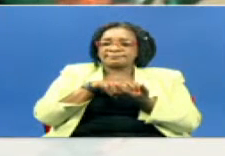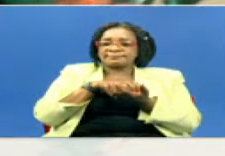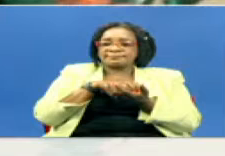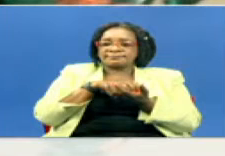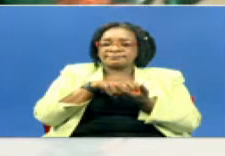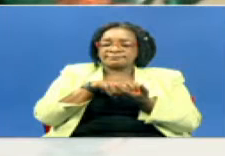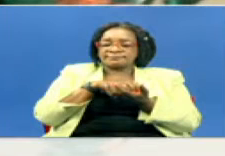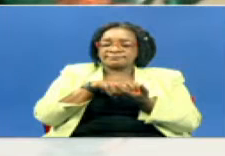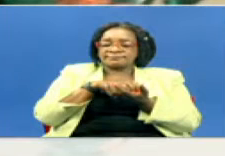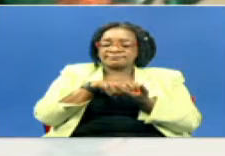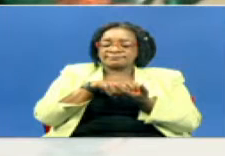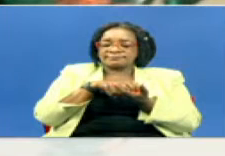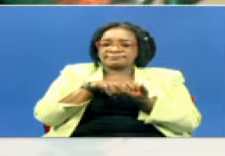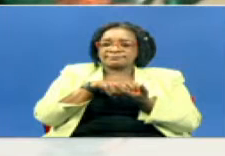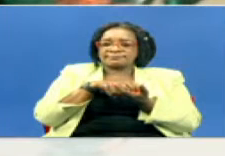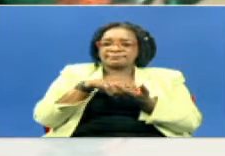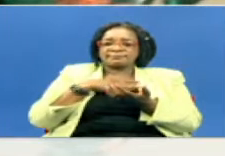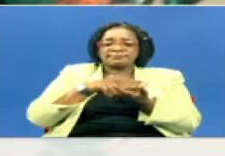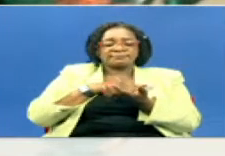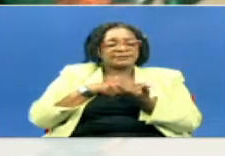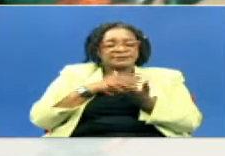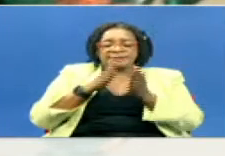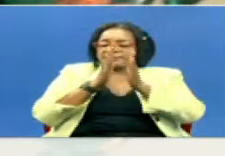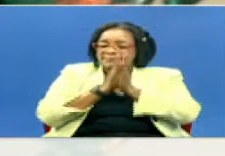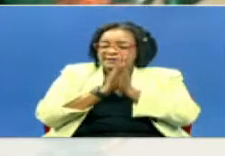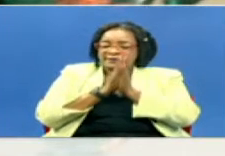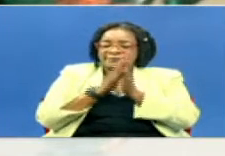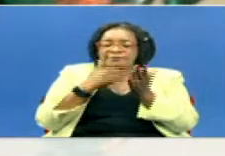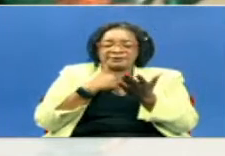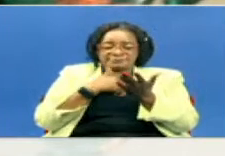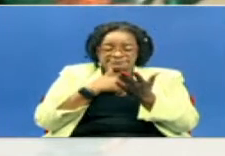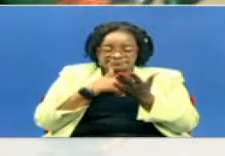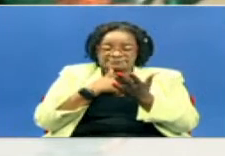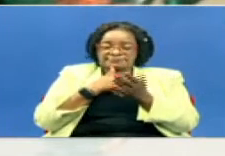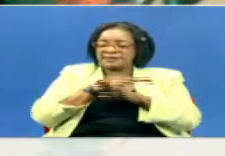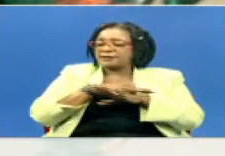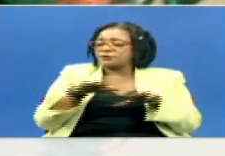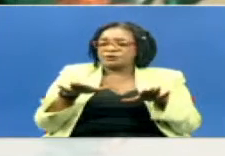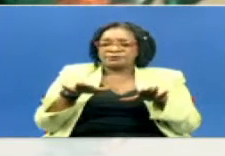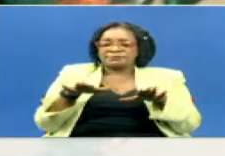And please, Kenyans, pray for me. That's all.